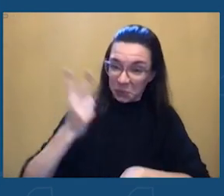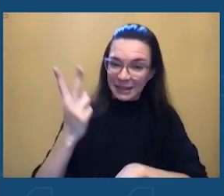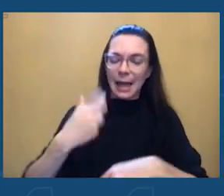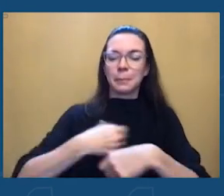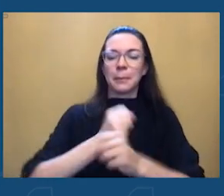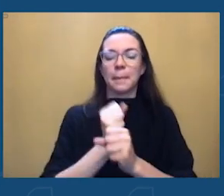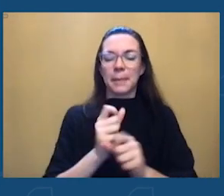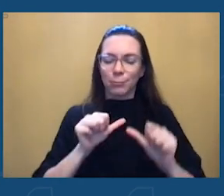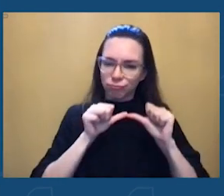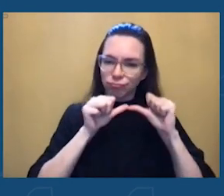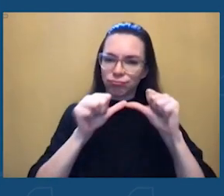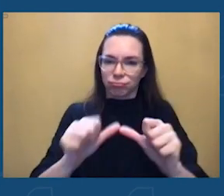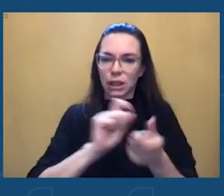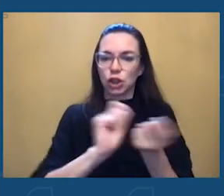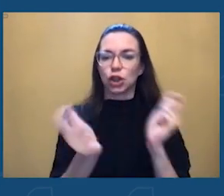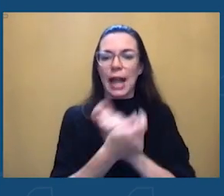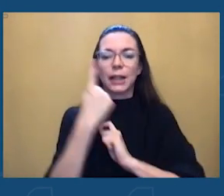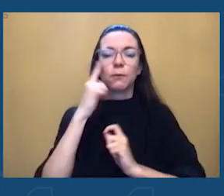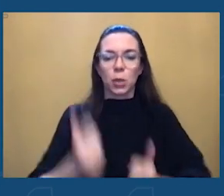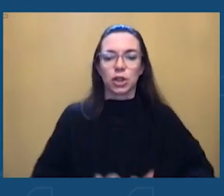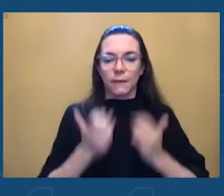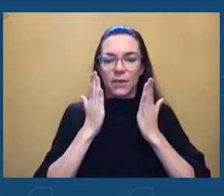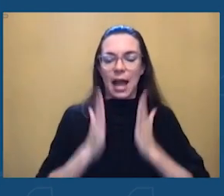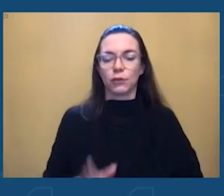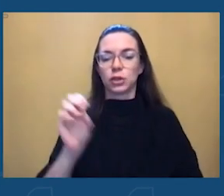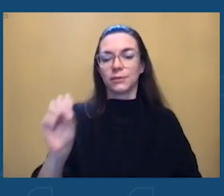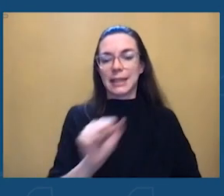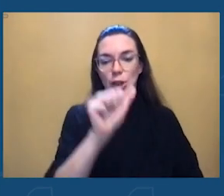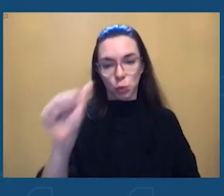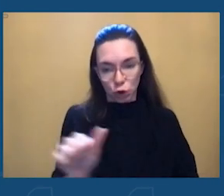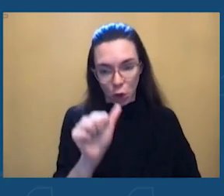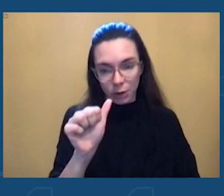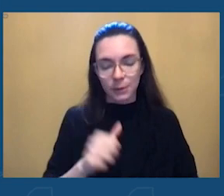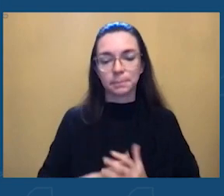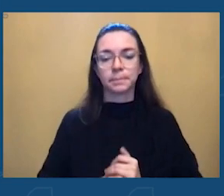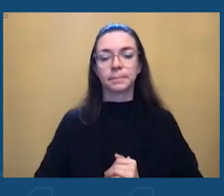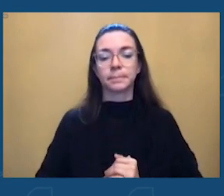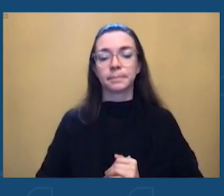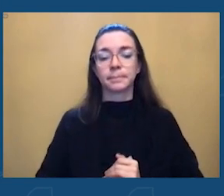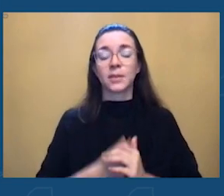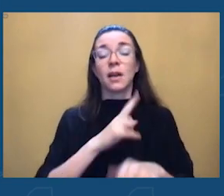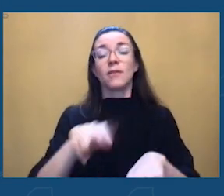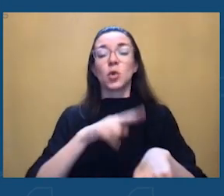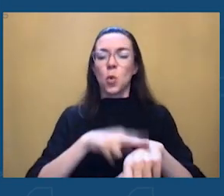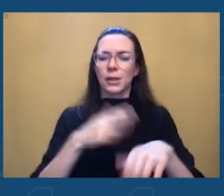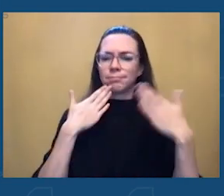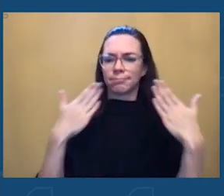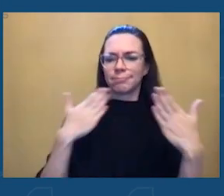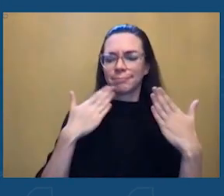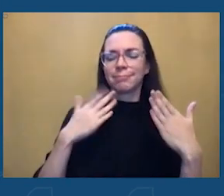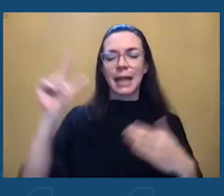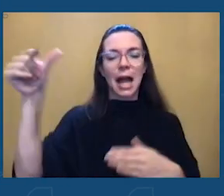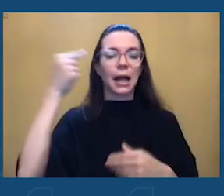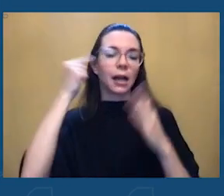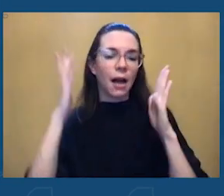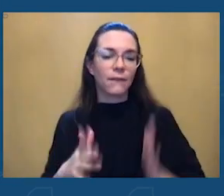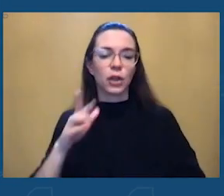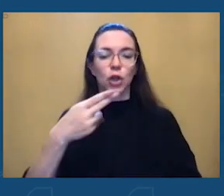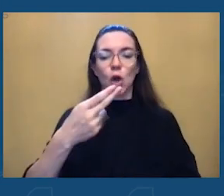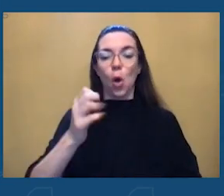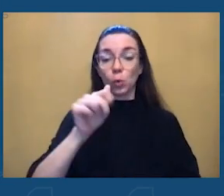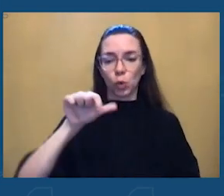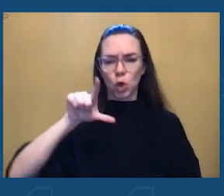change for survivors of sexual assault. And of course, a thank you to Governor Hochul, who wasted